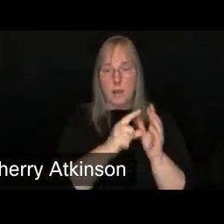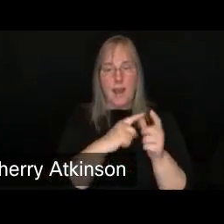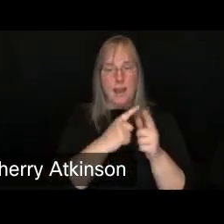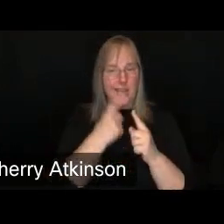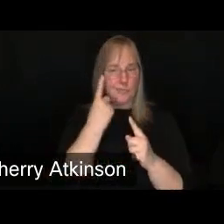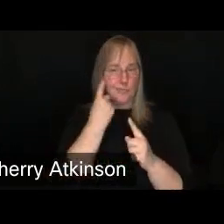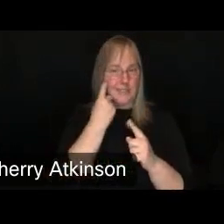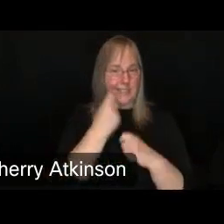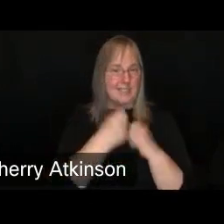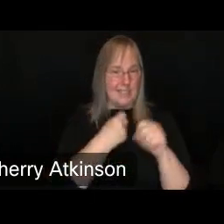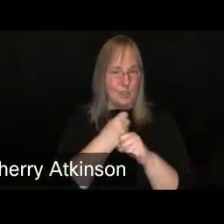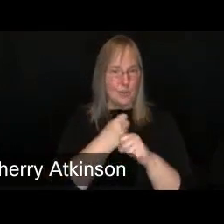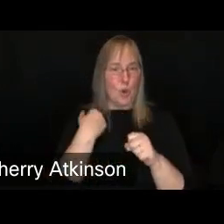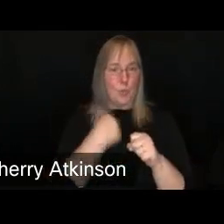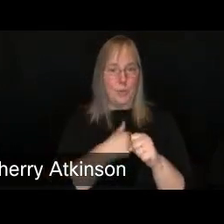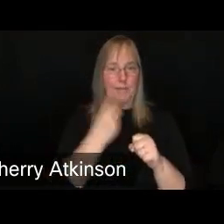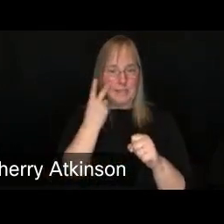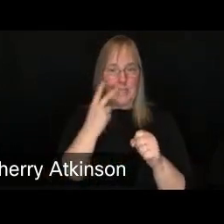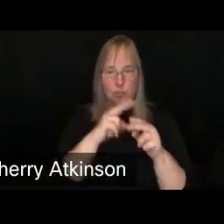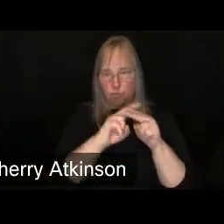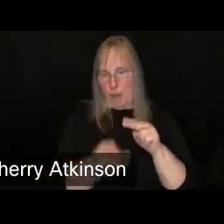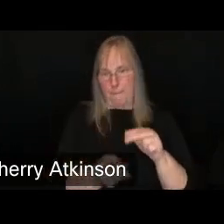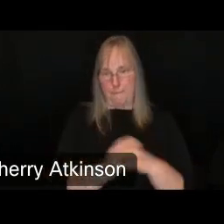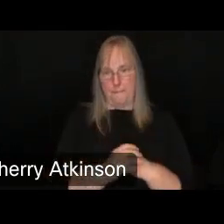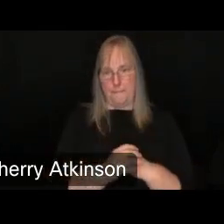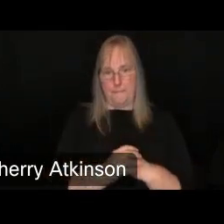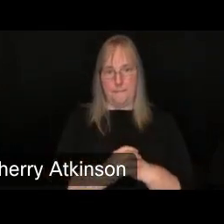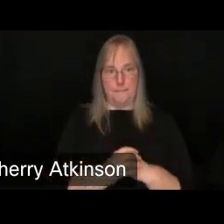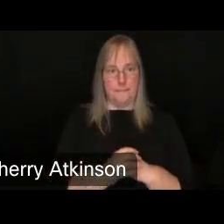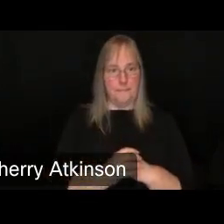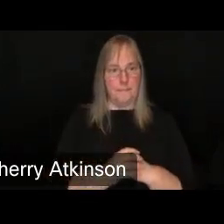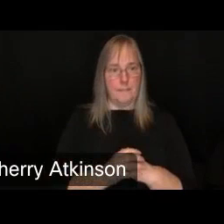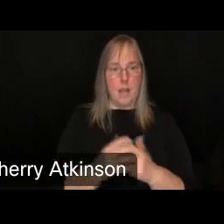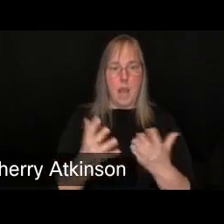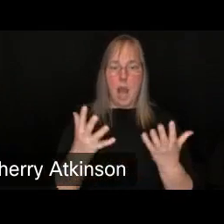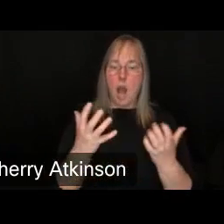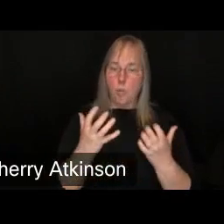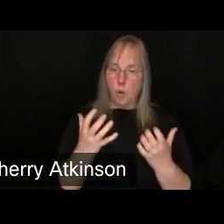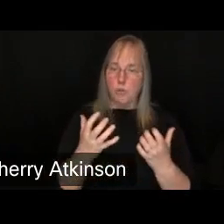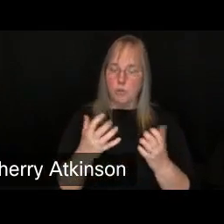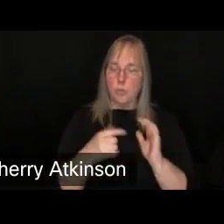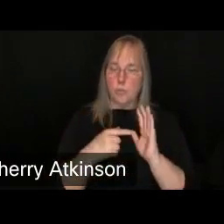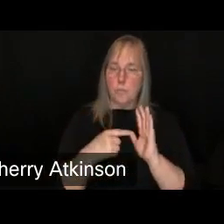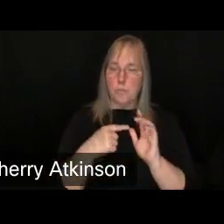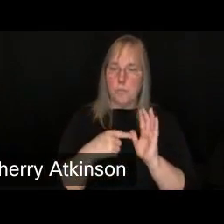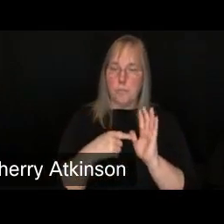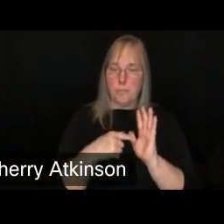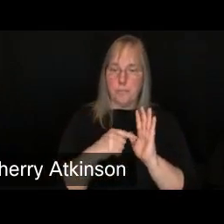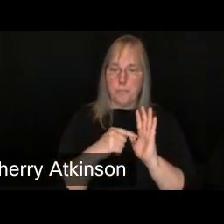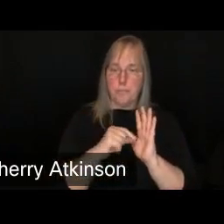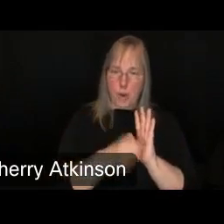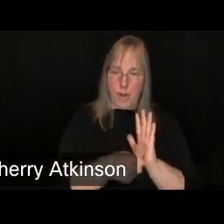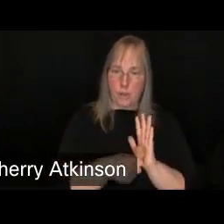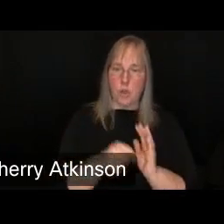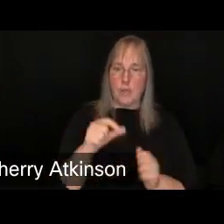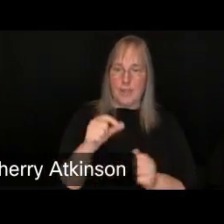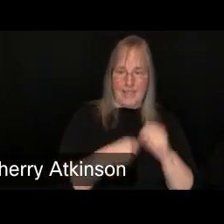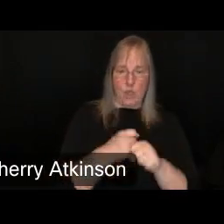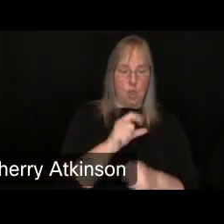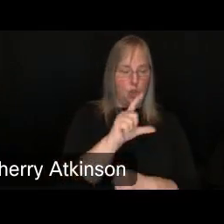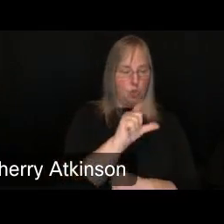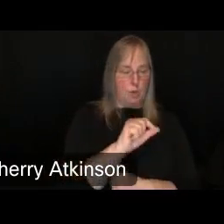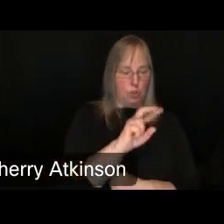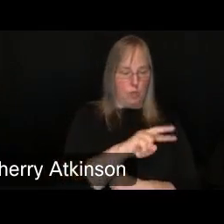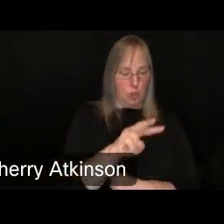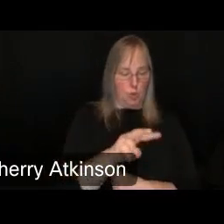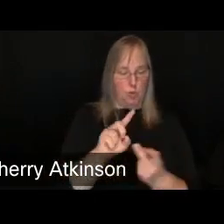has seen a drop. I do want to point it out that 2022 and 2023,